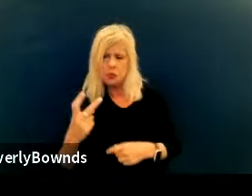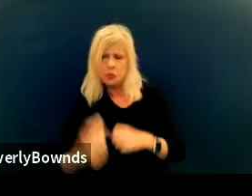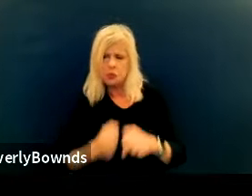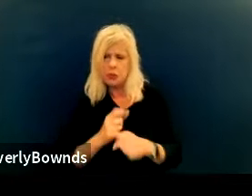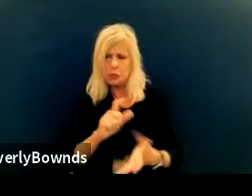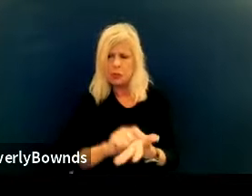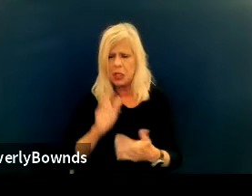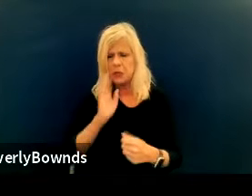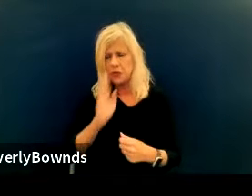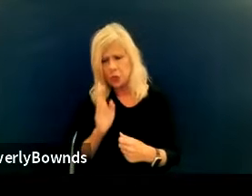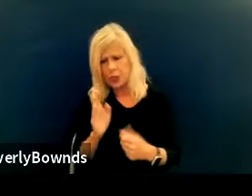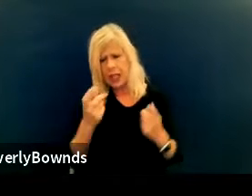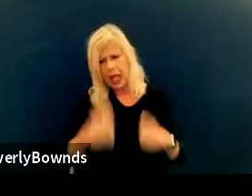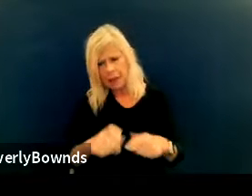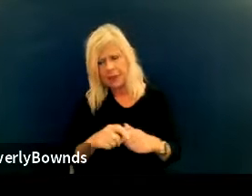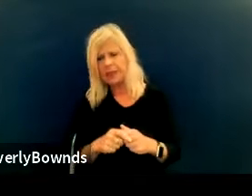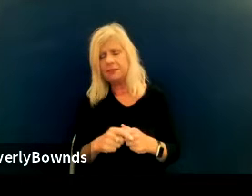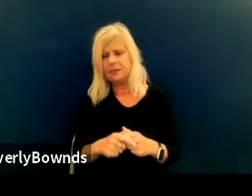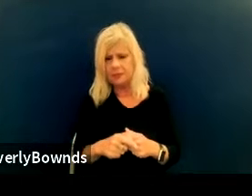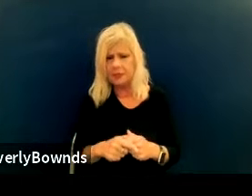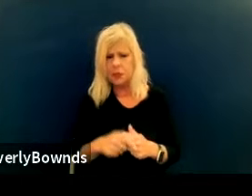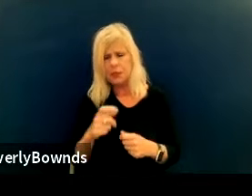a semi-optimistic